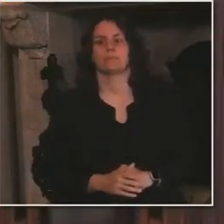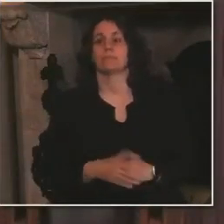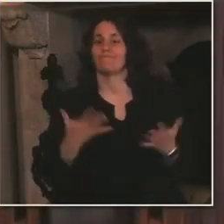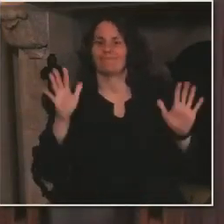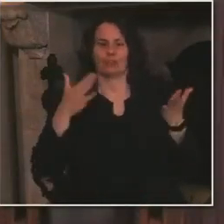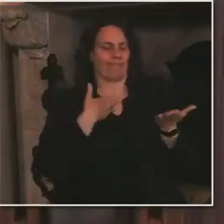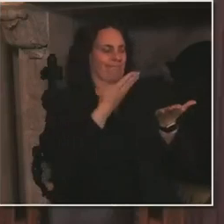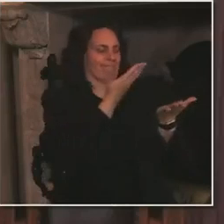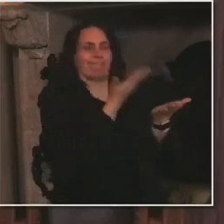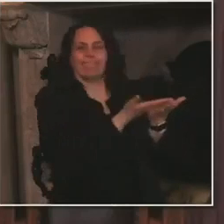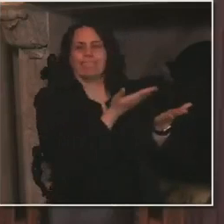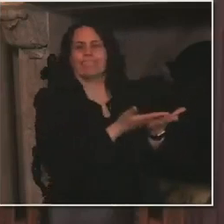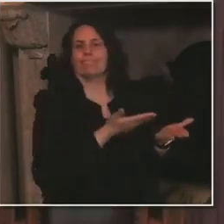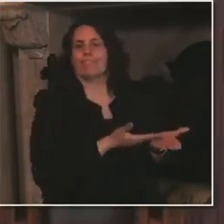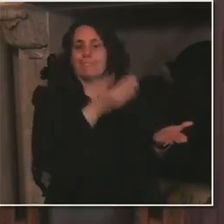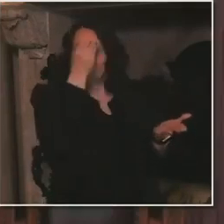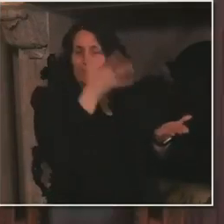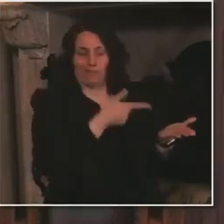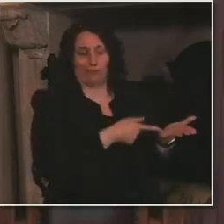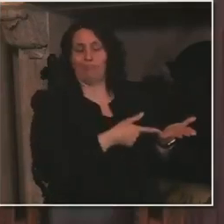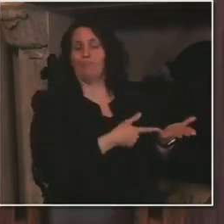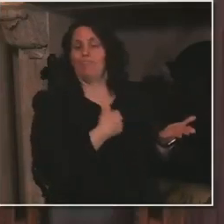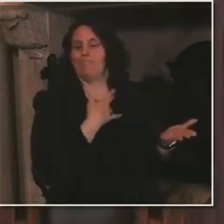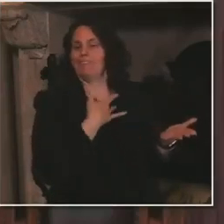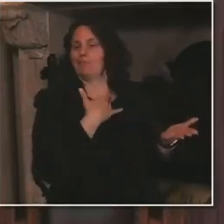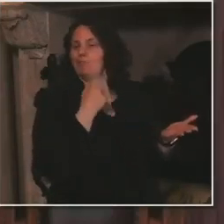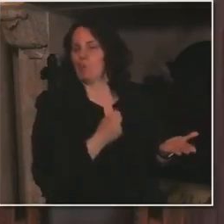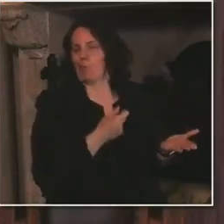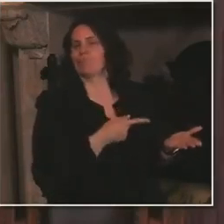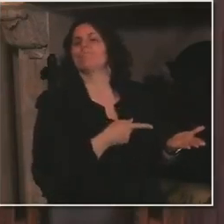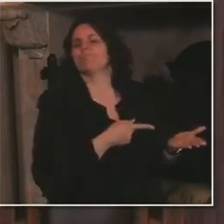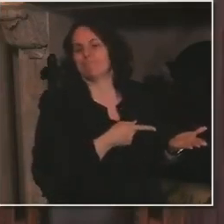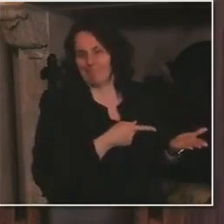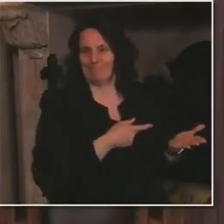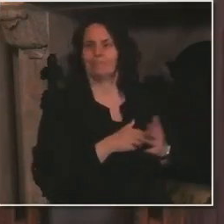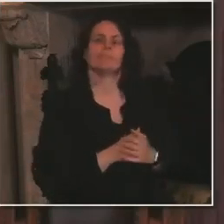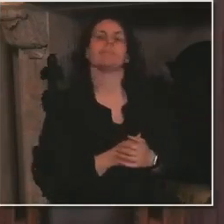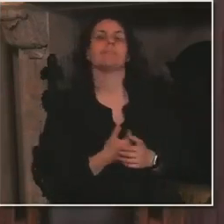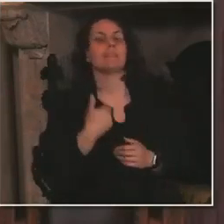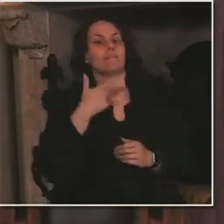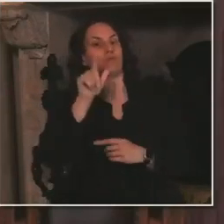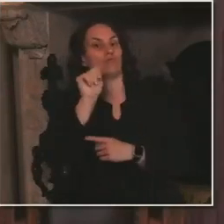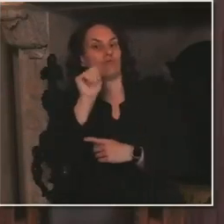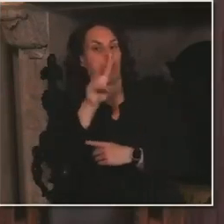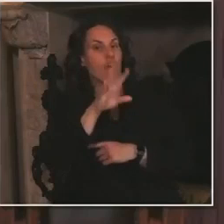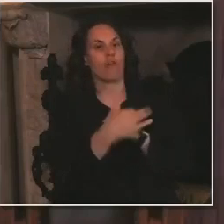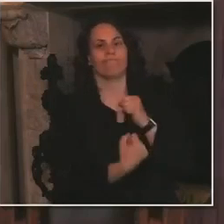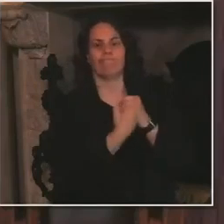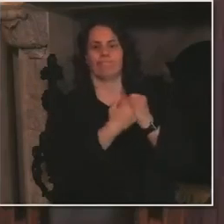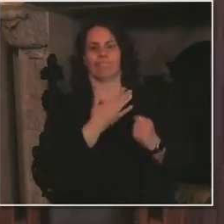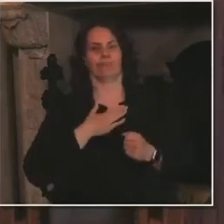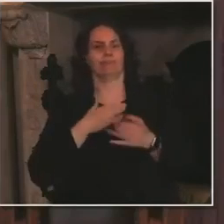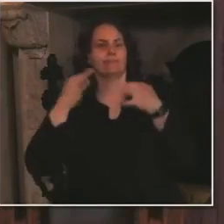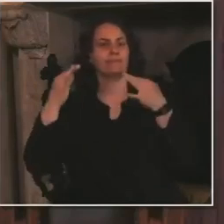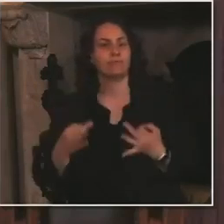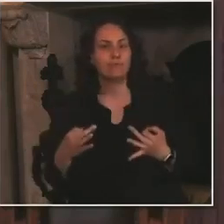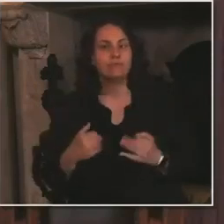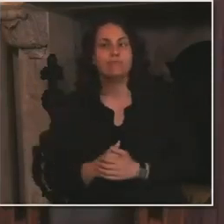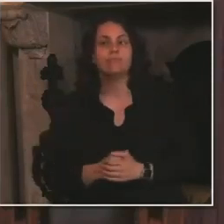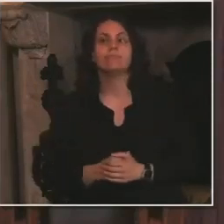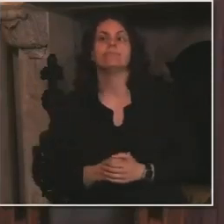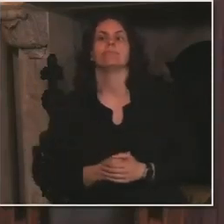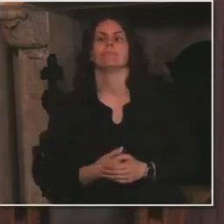the fact that we have the facts on our side, we have the law on our side, and we have lots of opportunities to share with the court where this